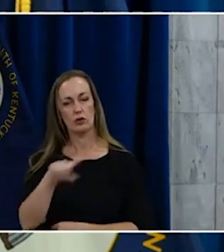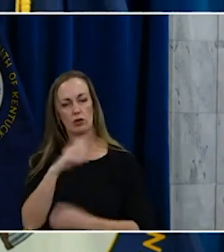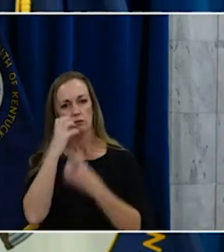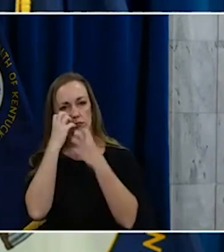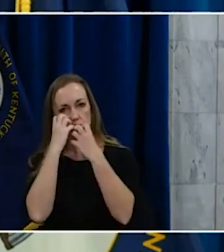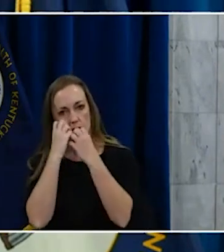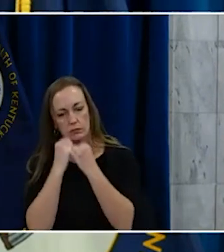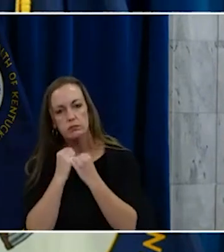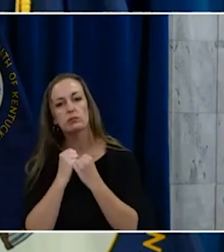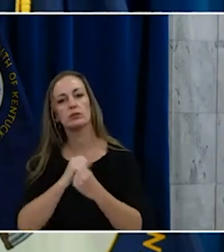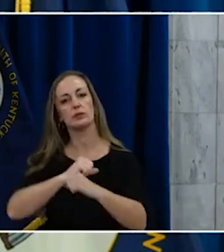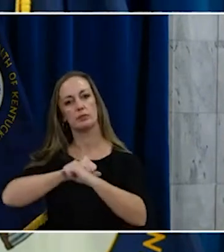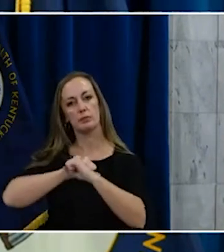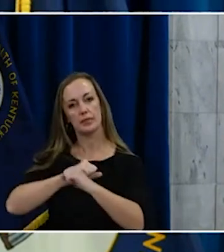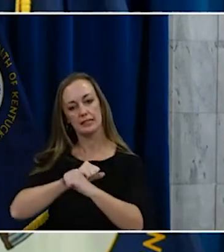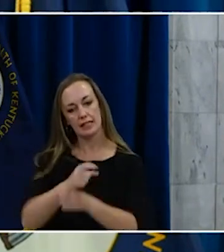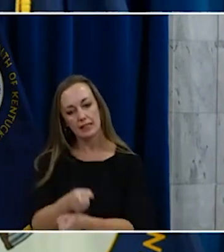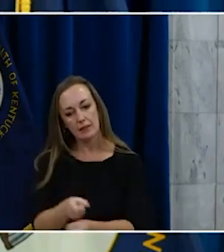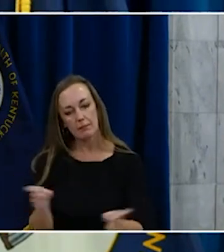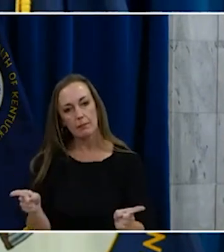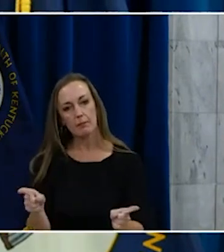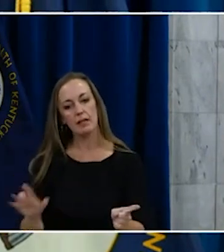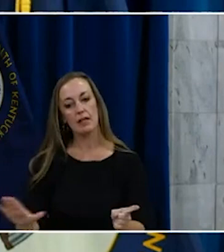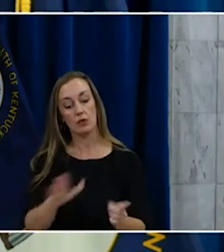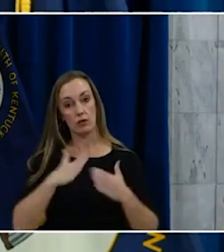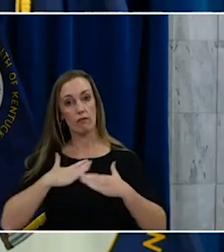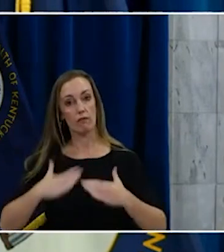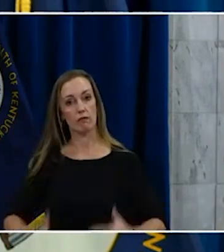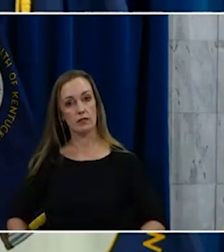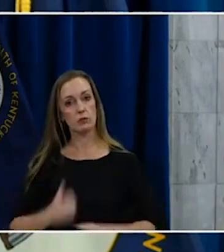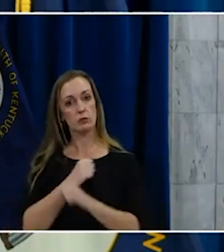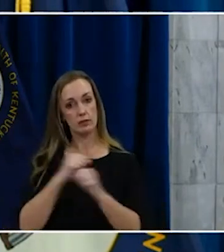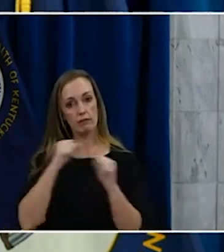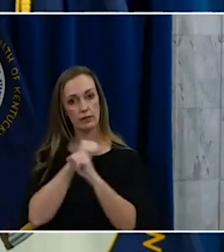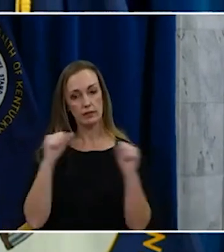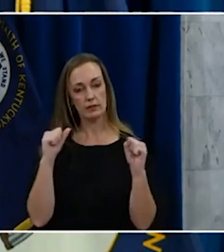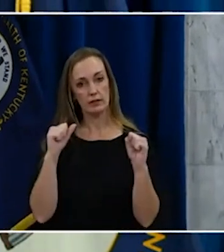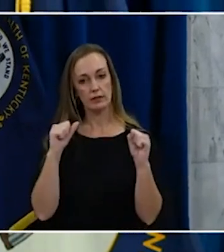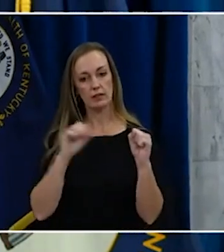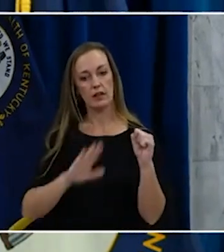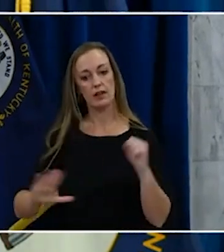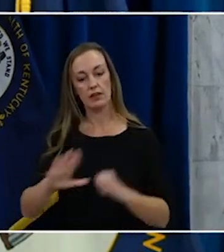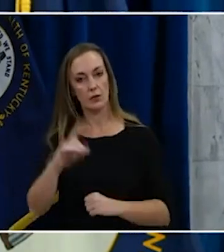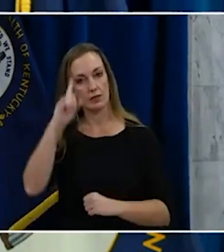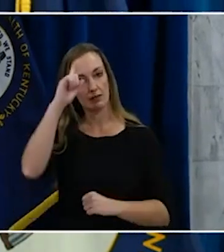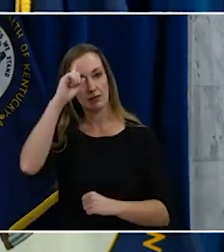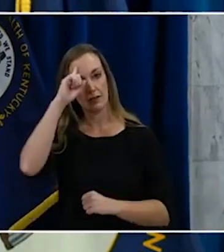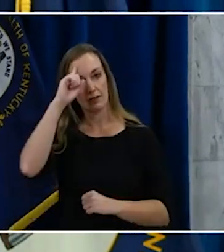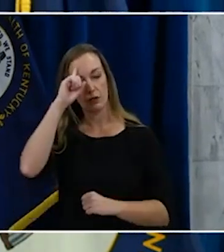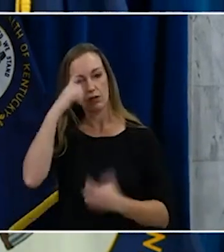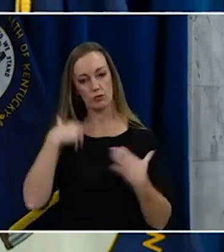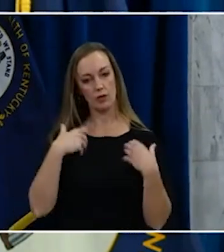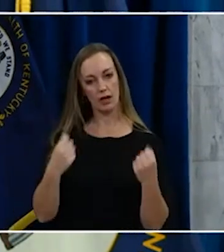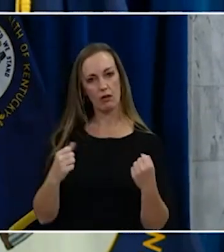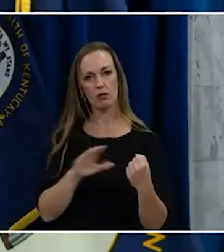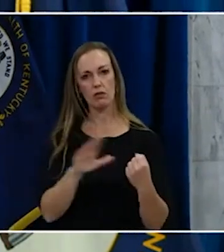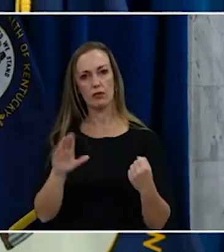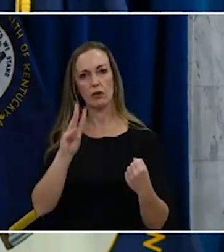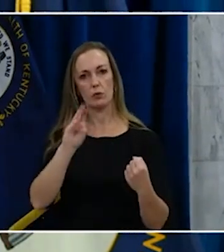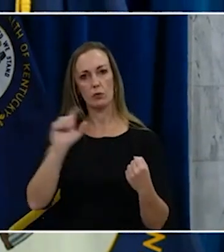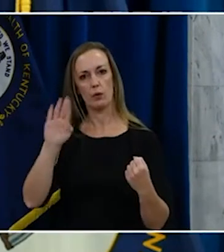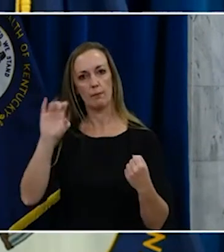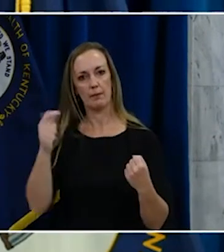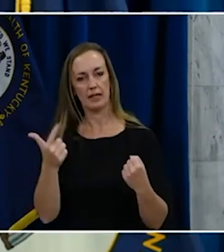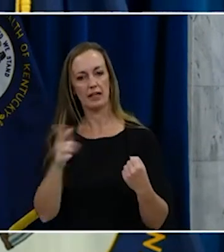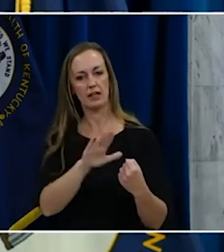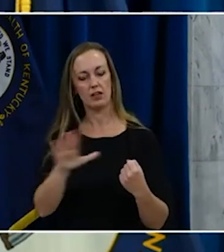care about protecting them and their physical safety, their psychological health, their well-being,